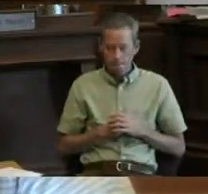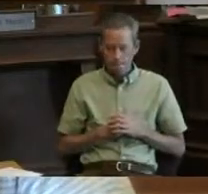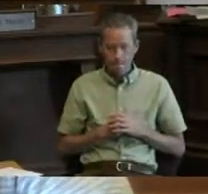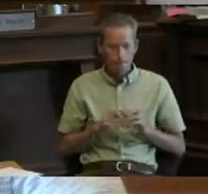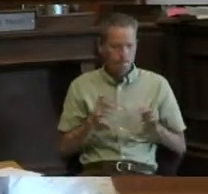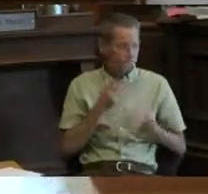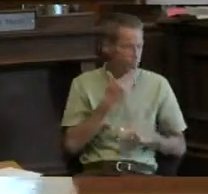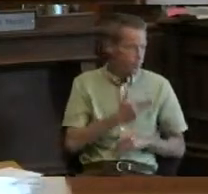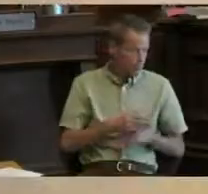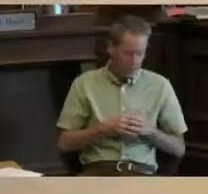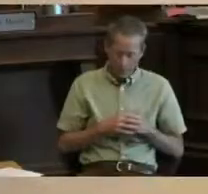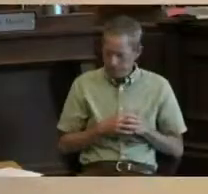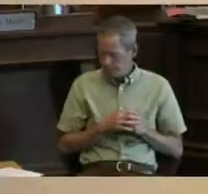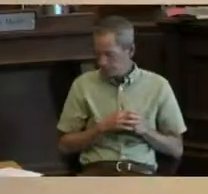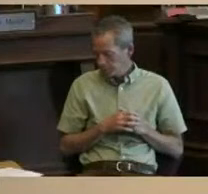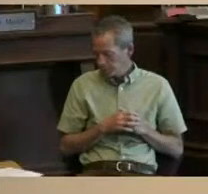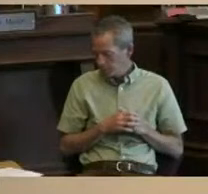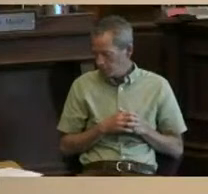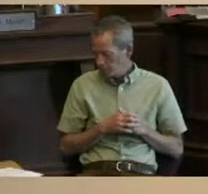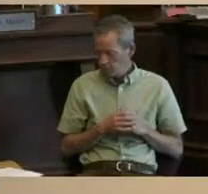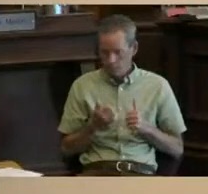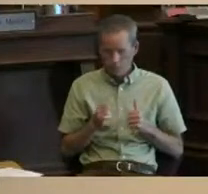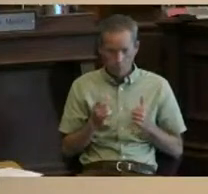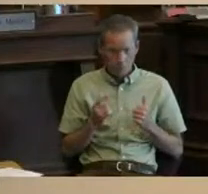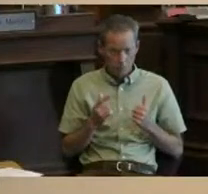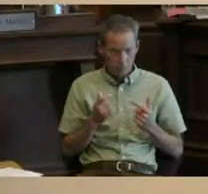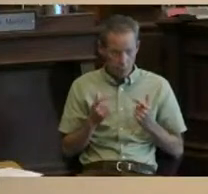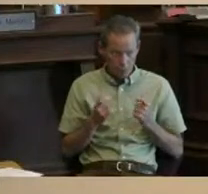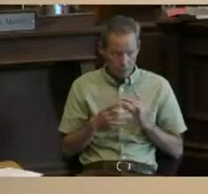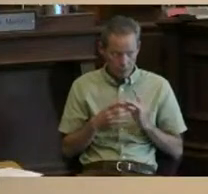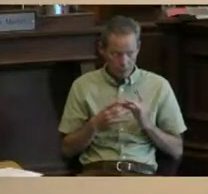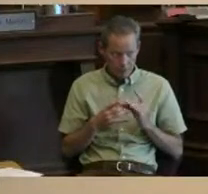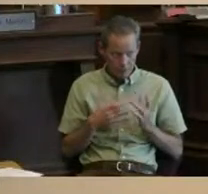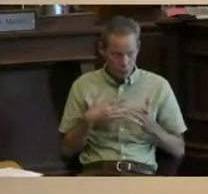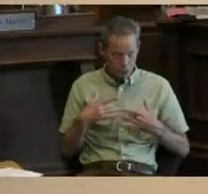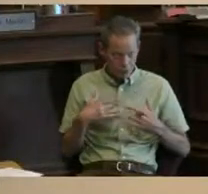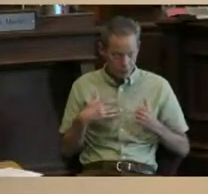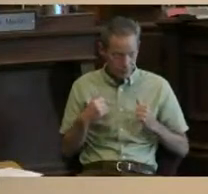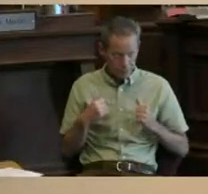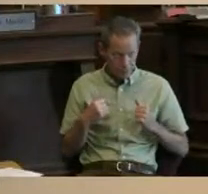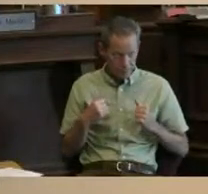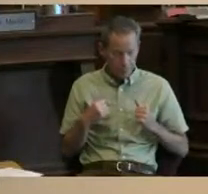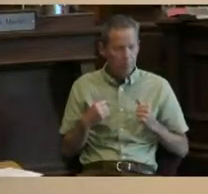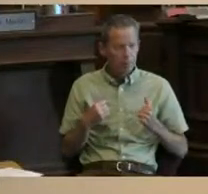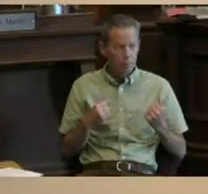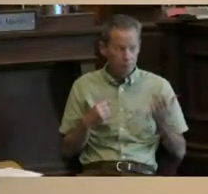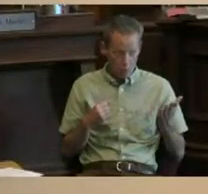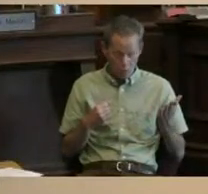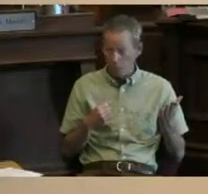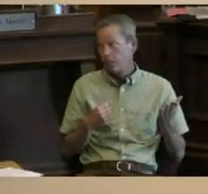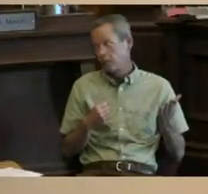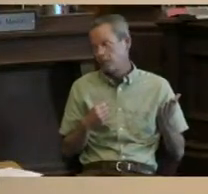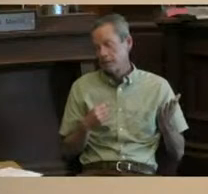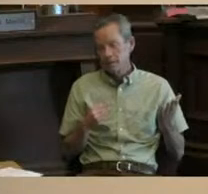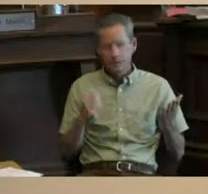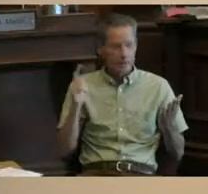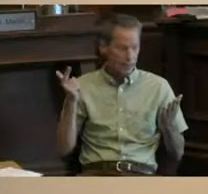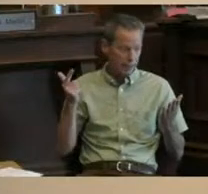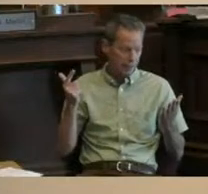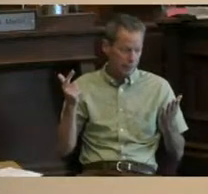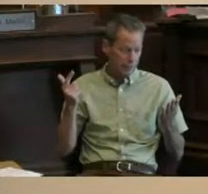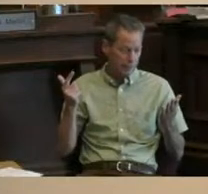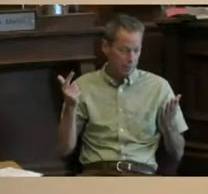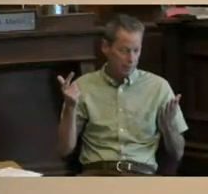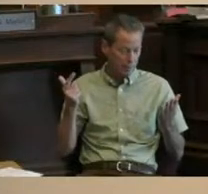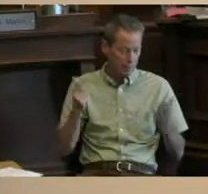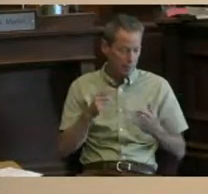Great, thank you. Any other questions, comments, or concerns? Not, I entertain a motion. Move it. Second. It's been moved